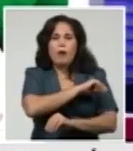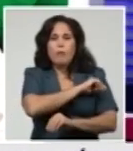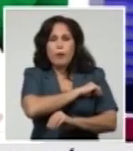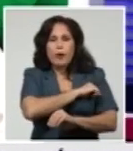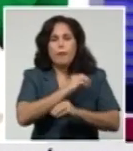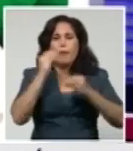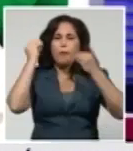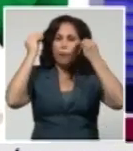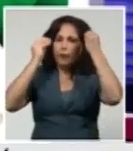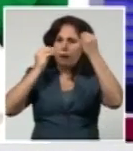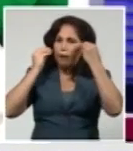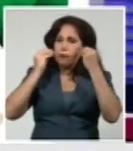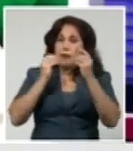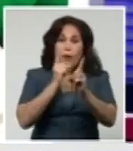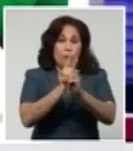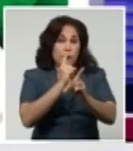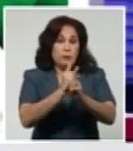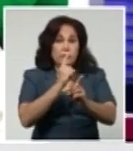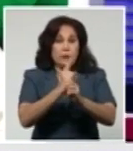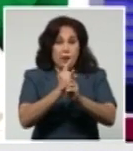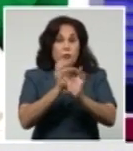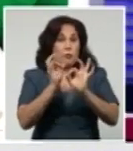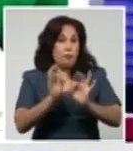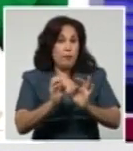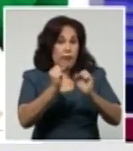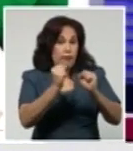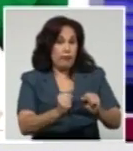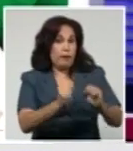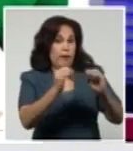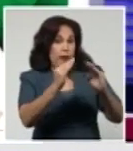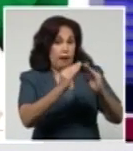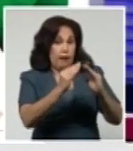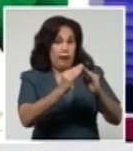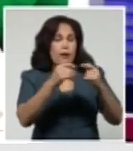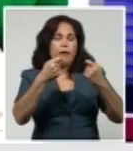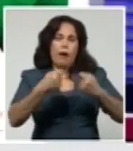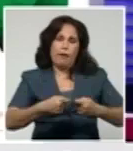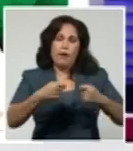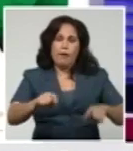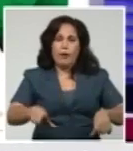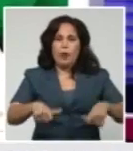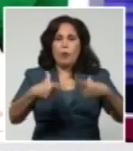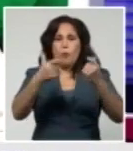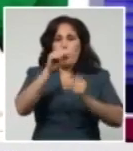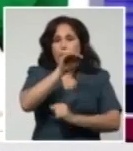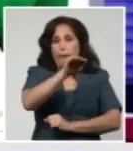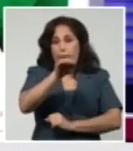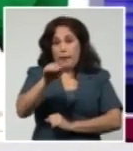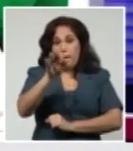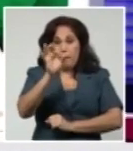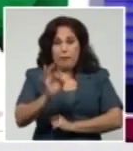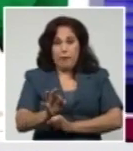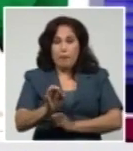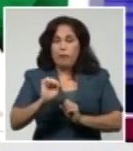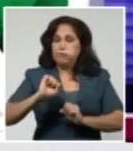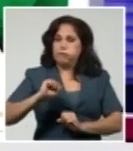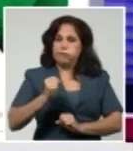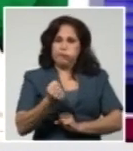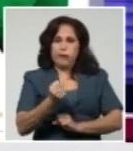the island since the pandemic began have shown no symptoms at the time of testing, and this figure stands